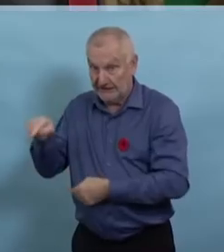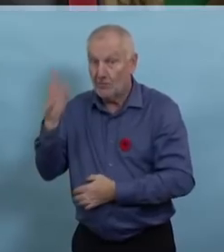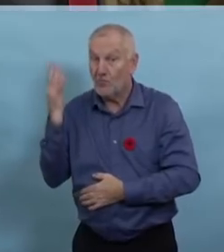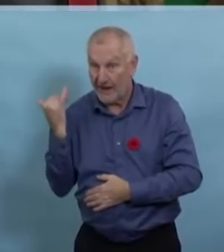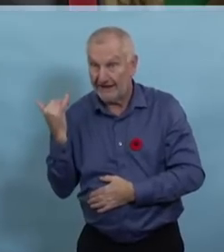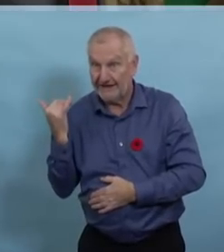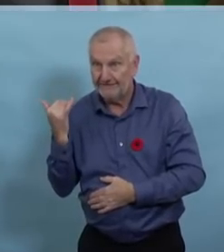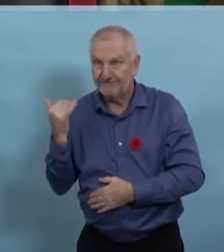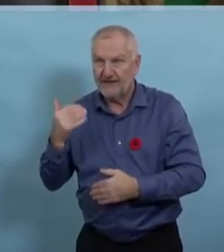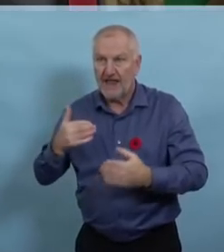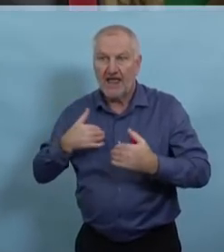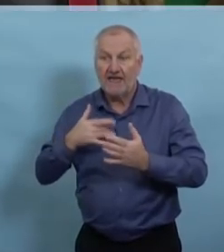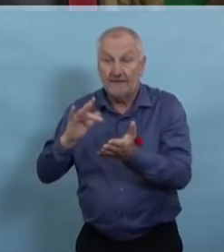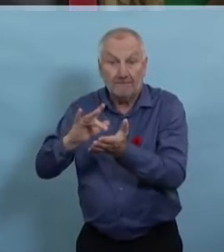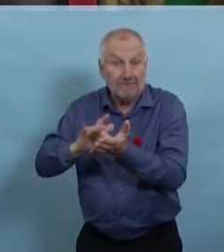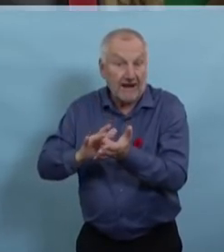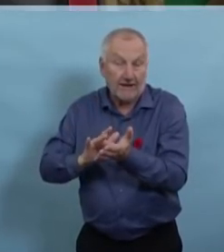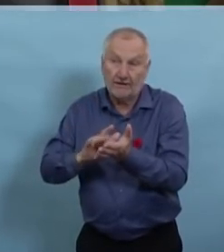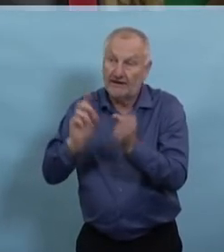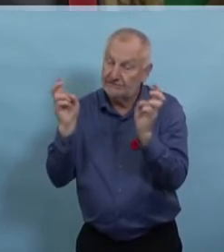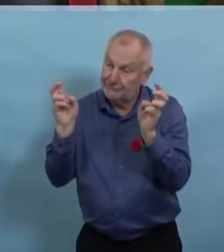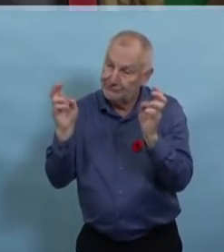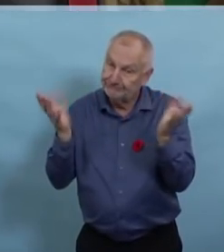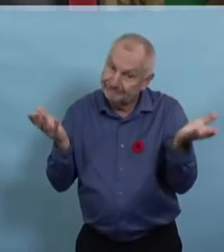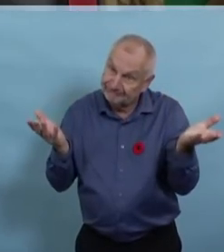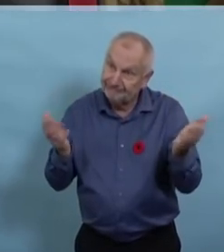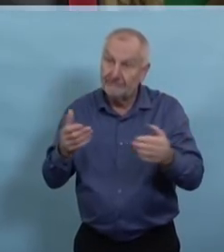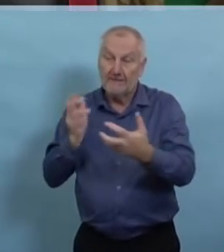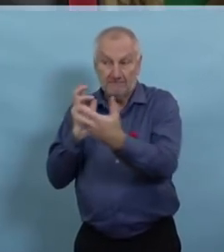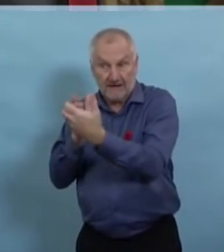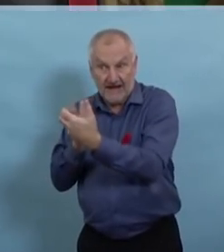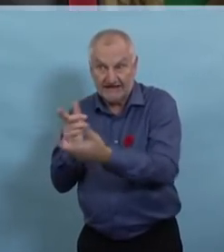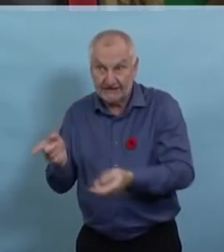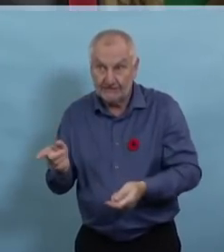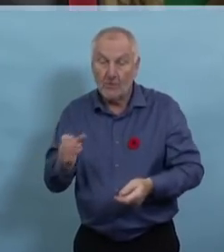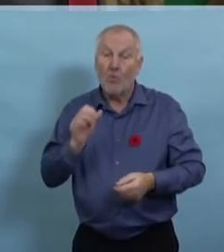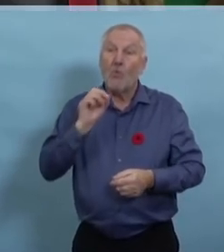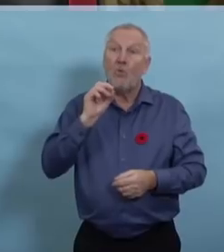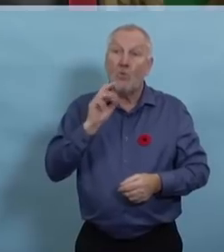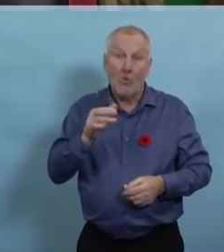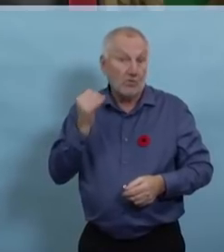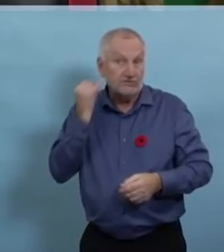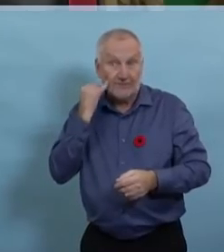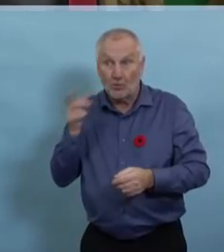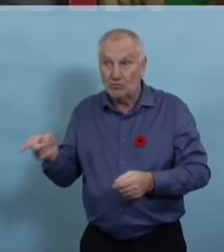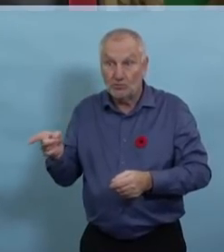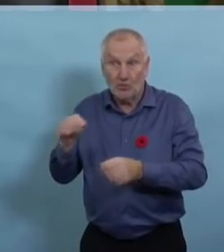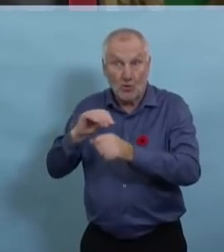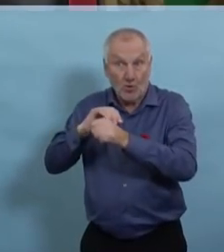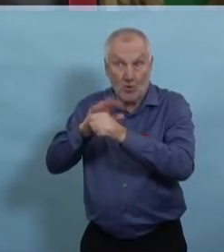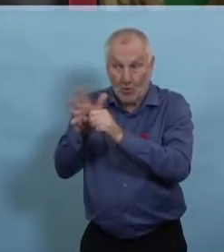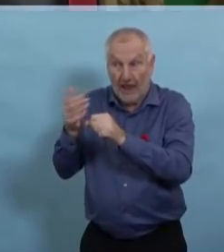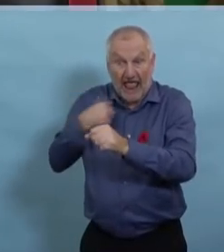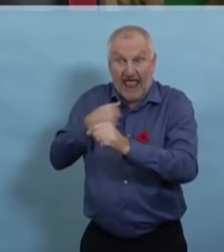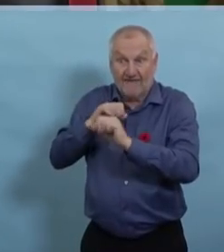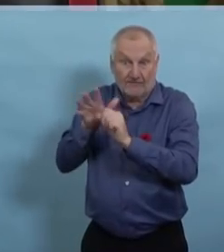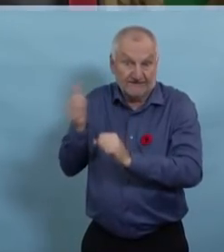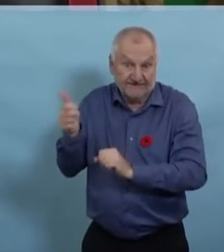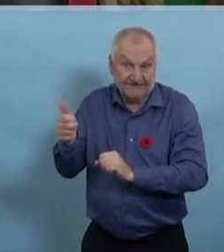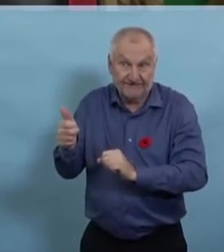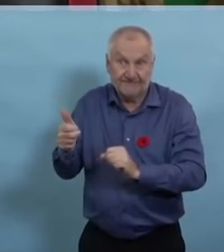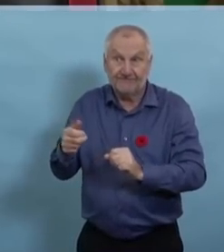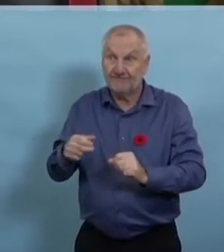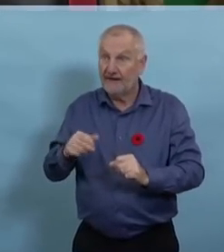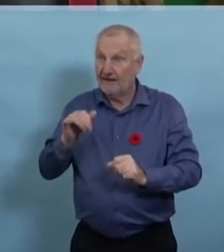medical accommodation, or they are close contacts or a case themselves, whether it's a household member or